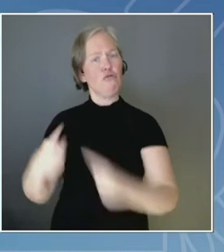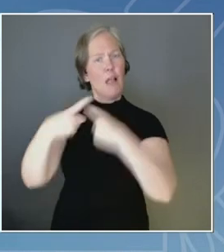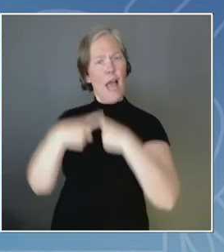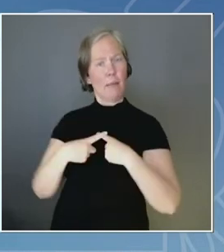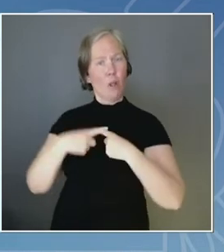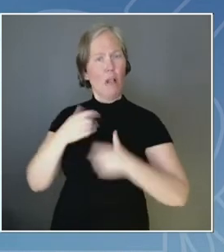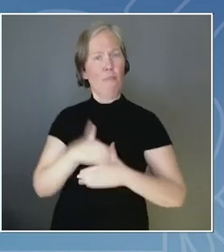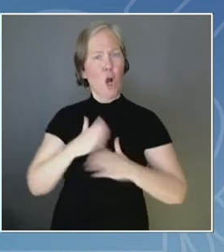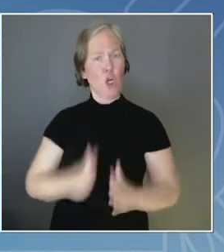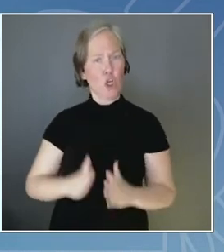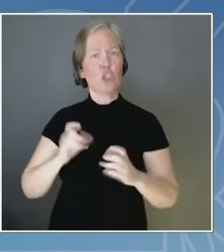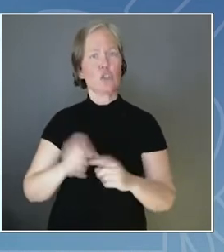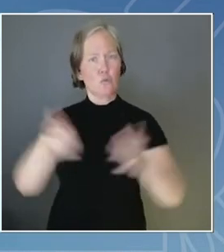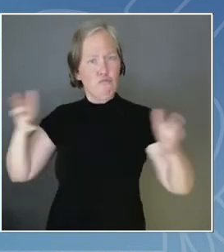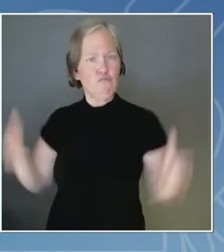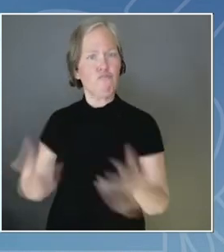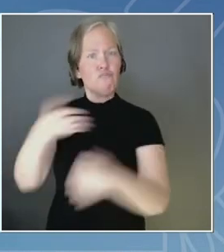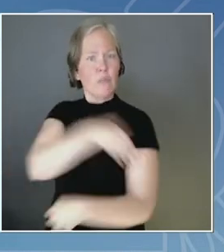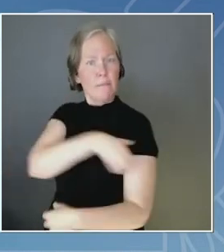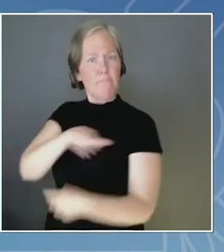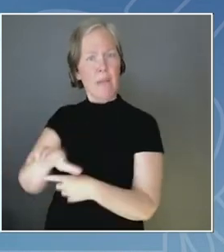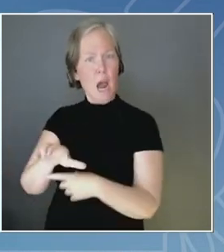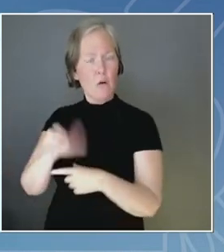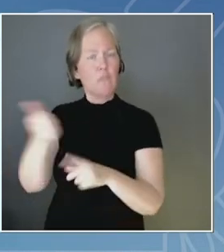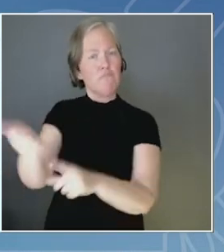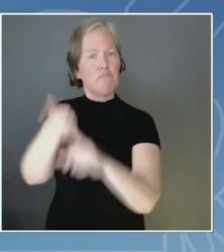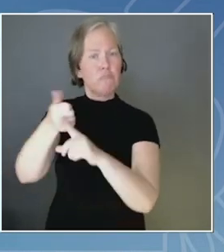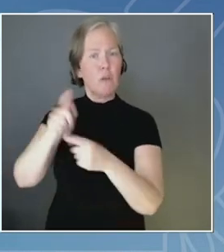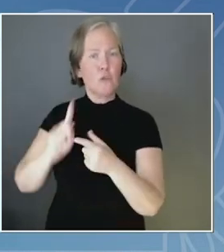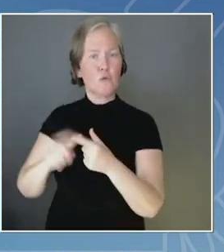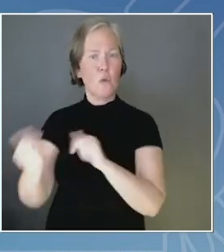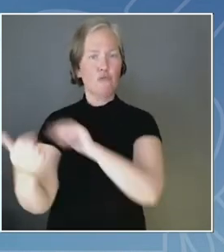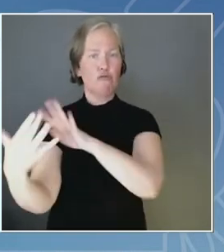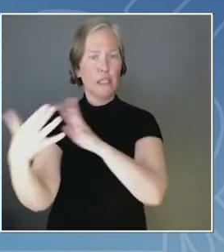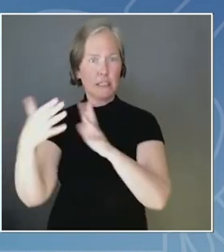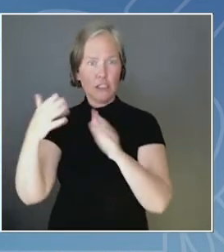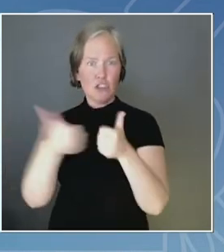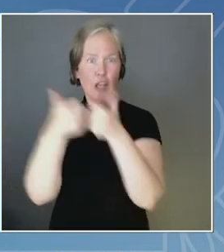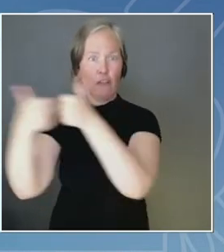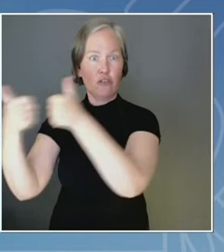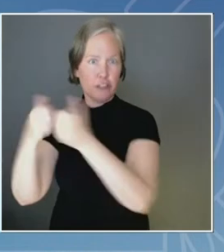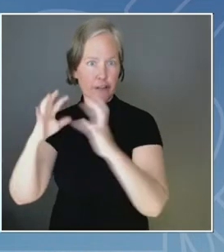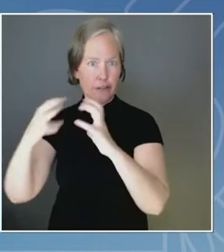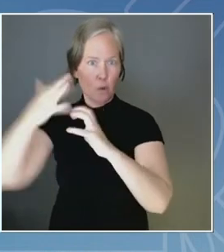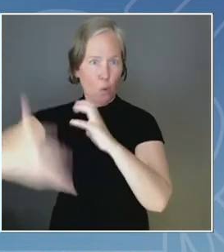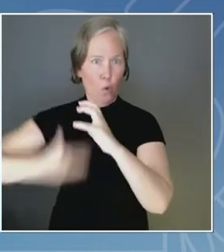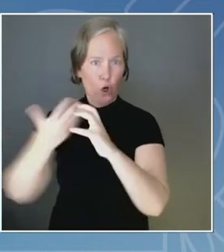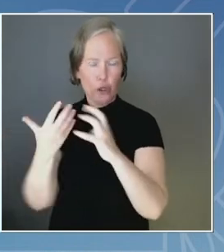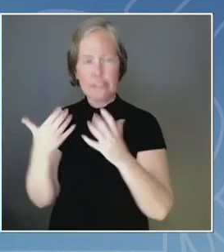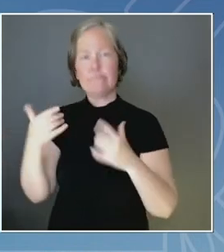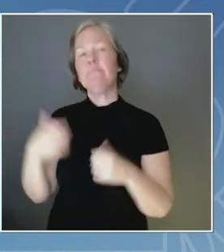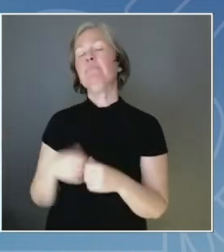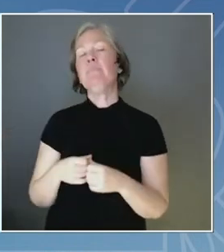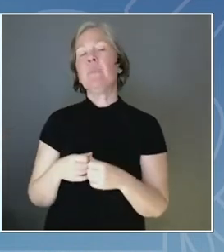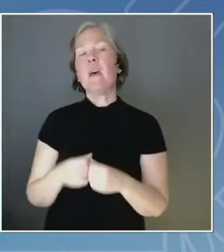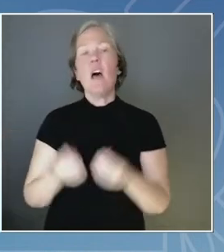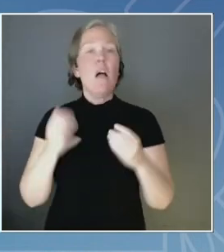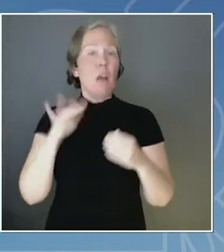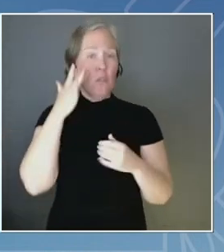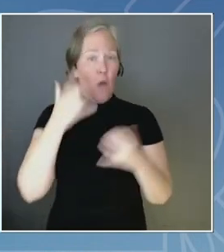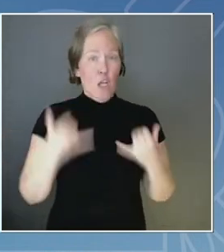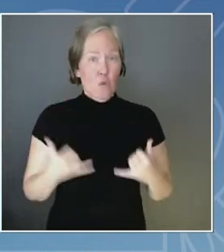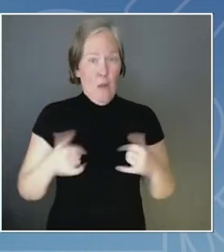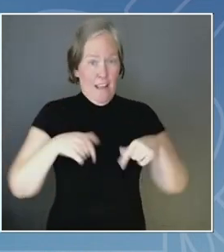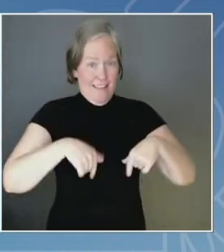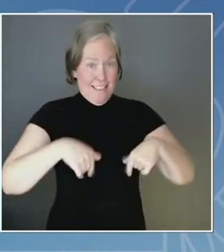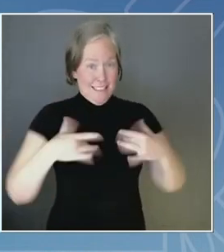empowered and unified ASEAN to address the challenges of our time. That is why today's event is also designed